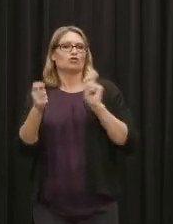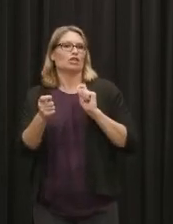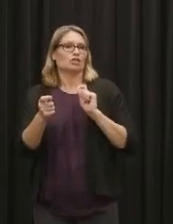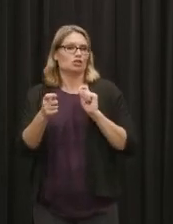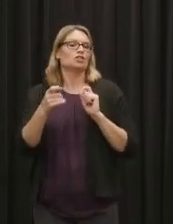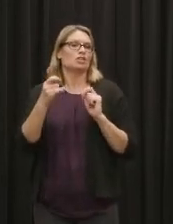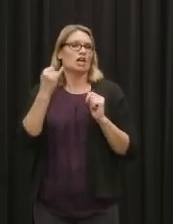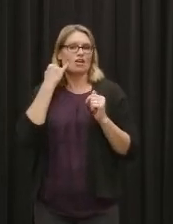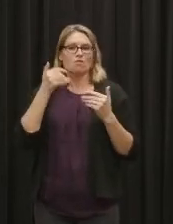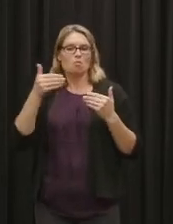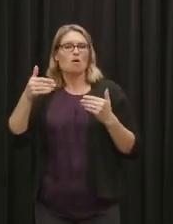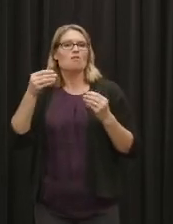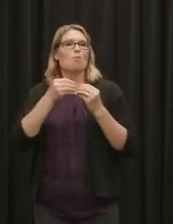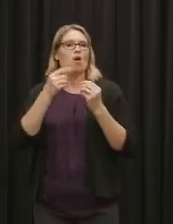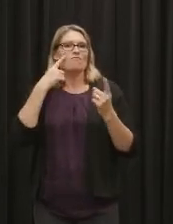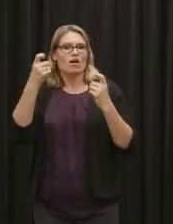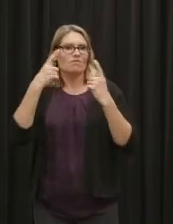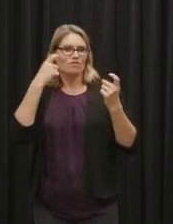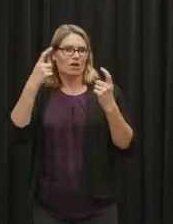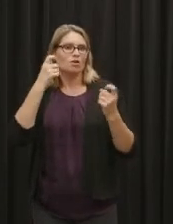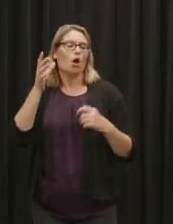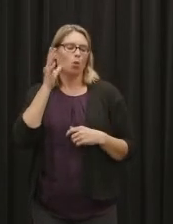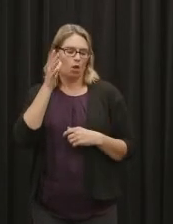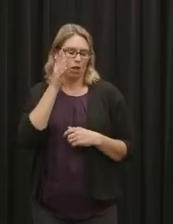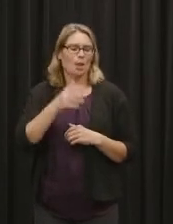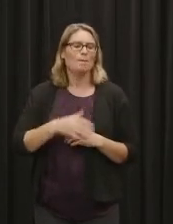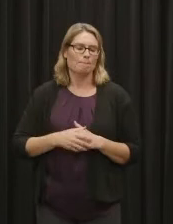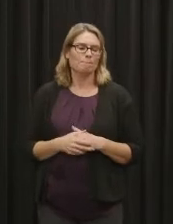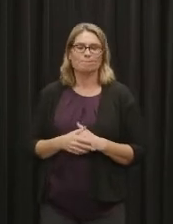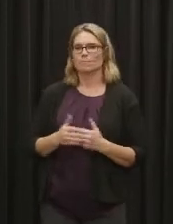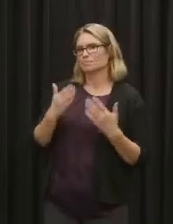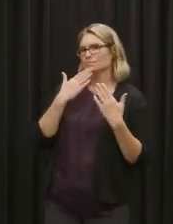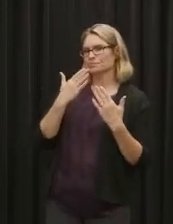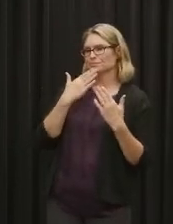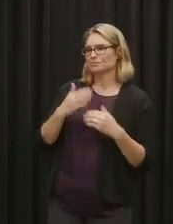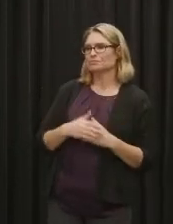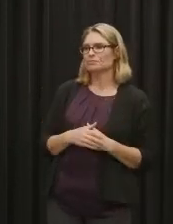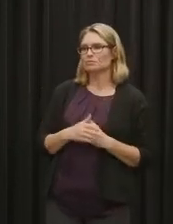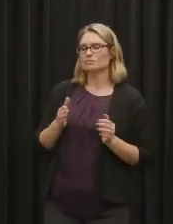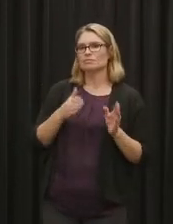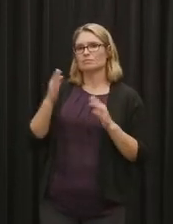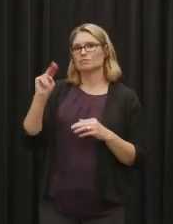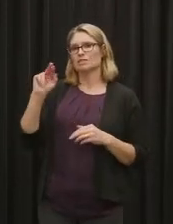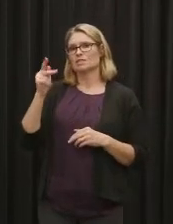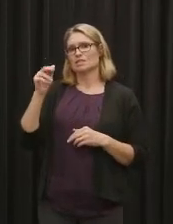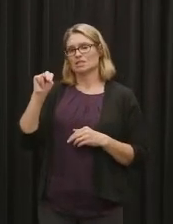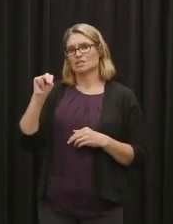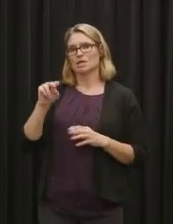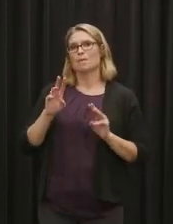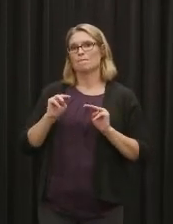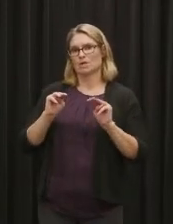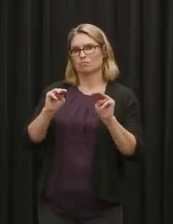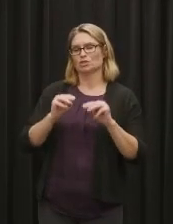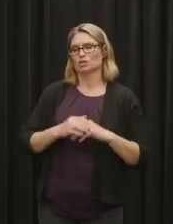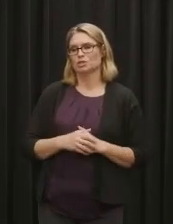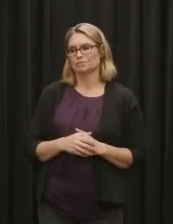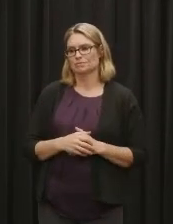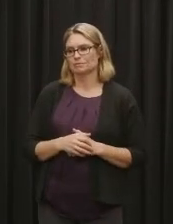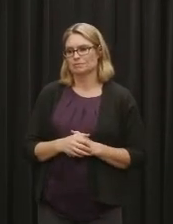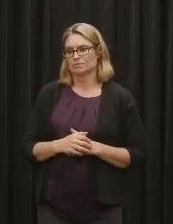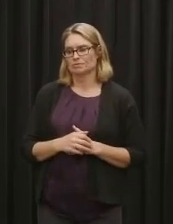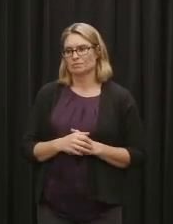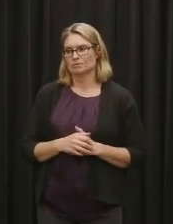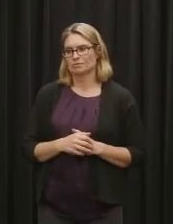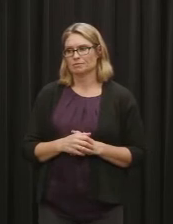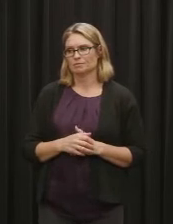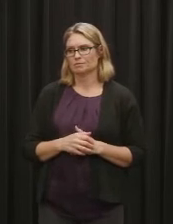at a later point in time, then we will look at that. Thank you, Doctor. Nathan DeLong, Miramichi Leader.